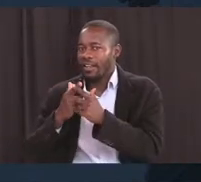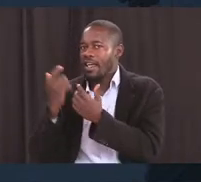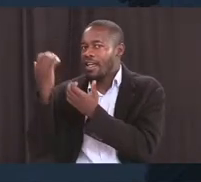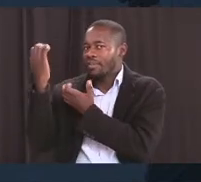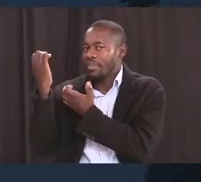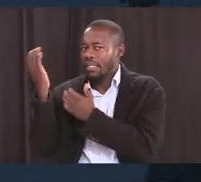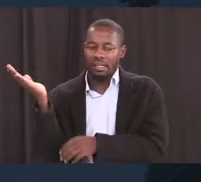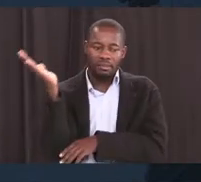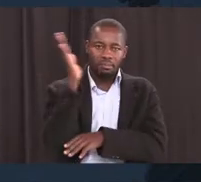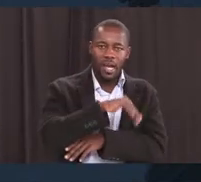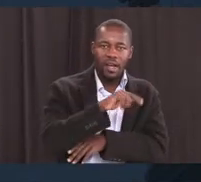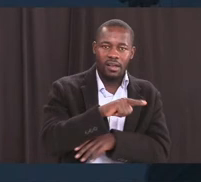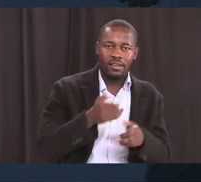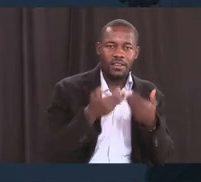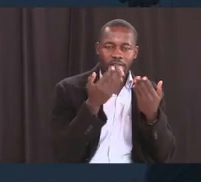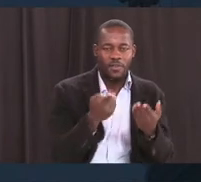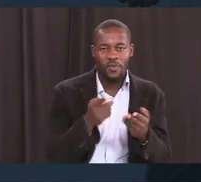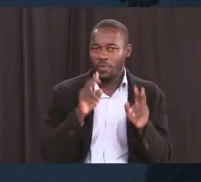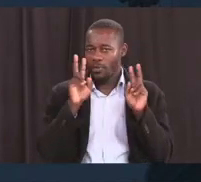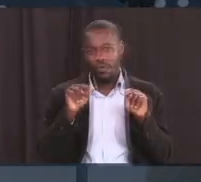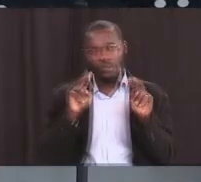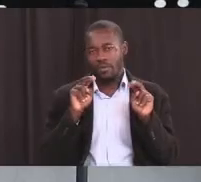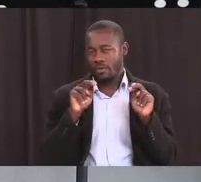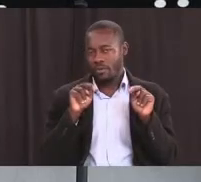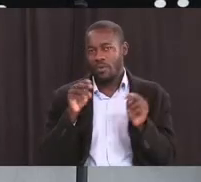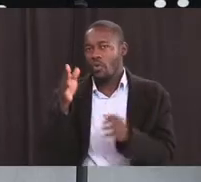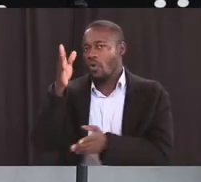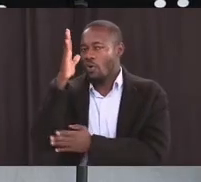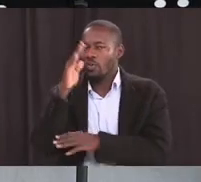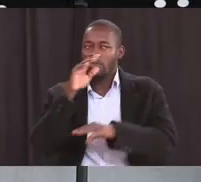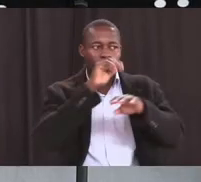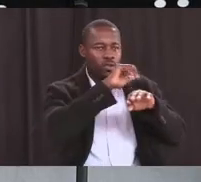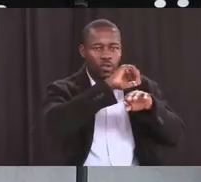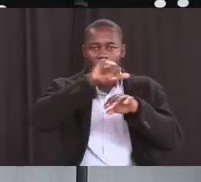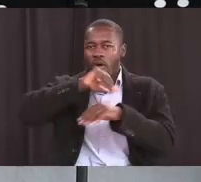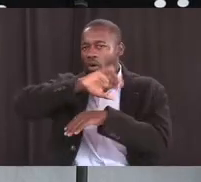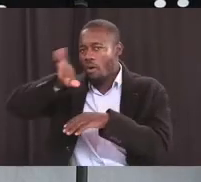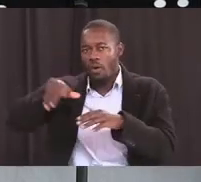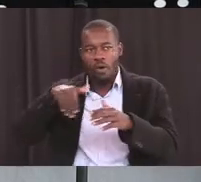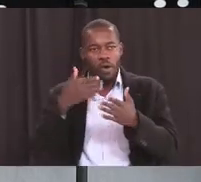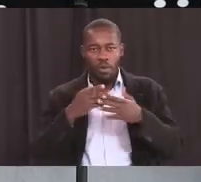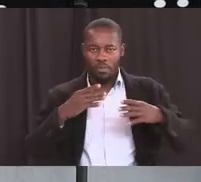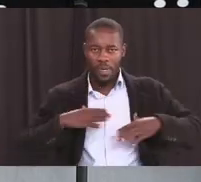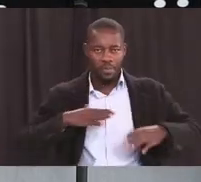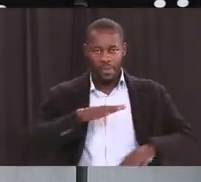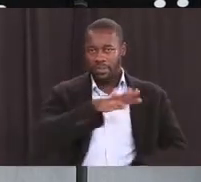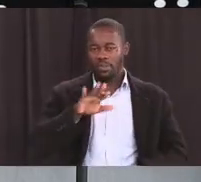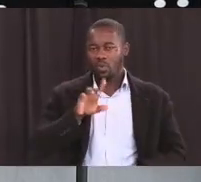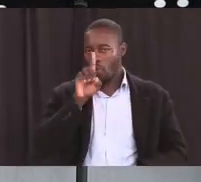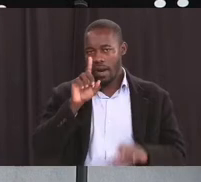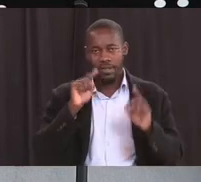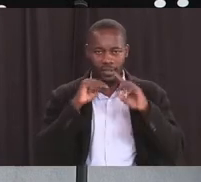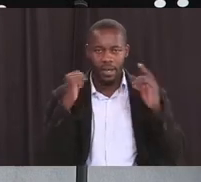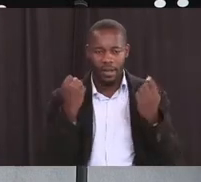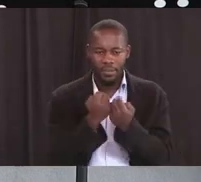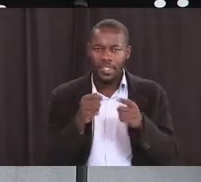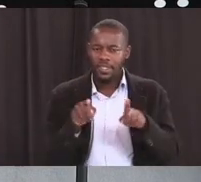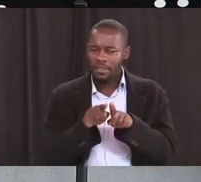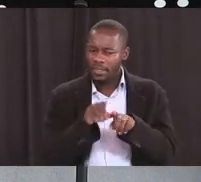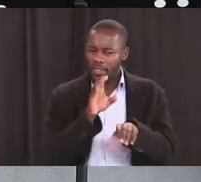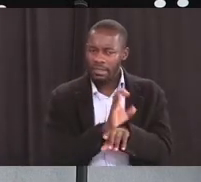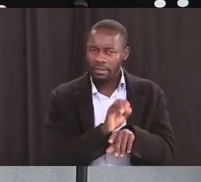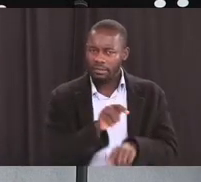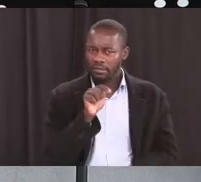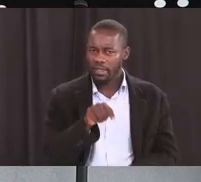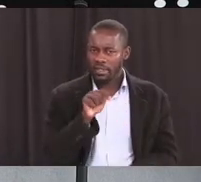part of the mission God has called One Tribe to. And as a church, we've said that our mission is to